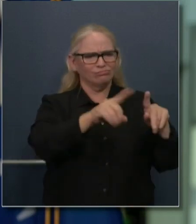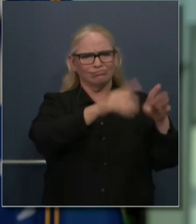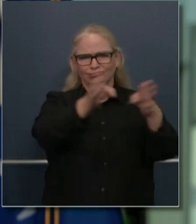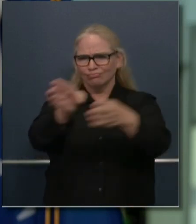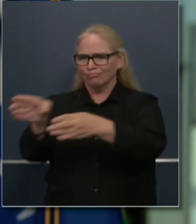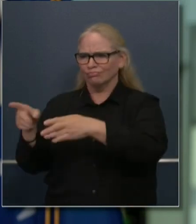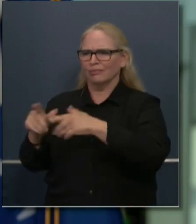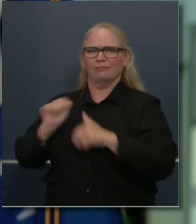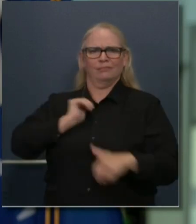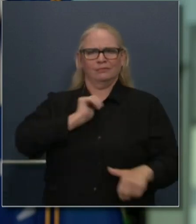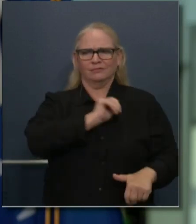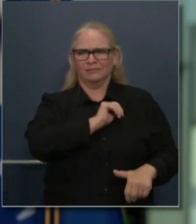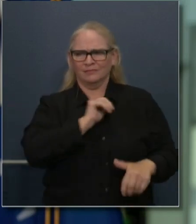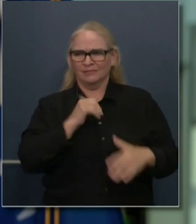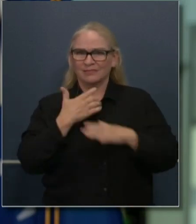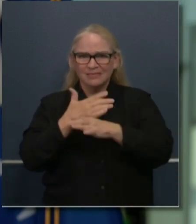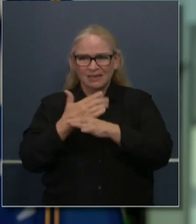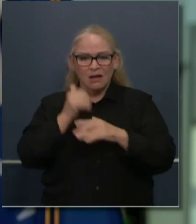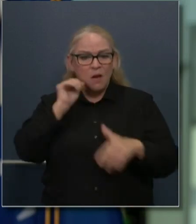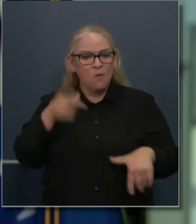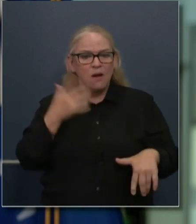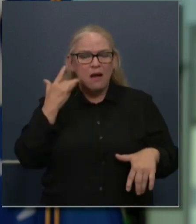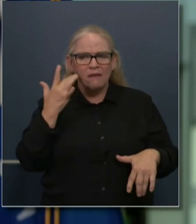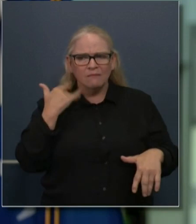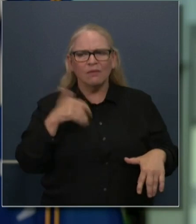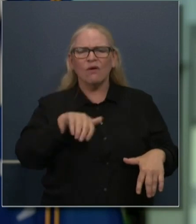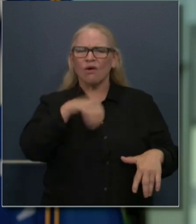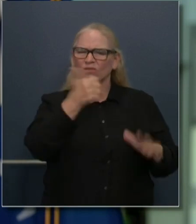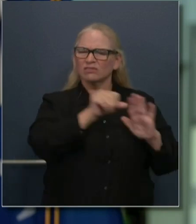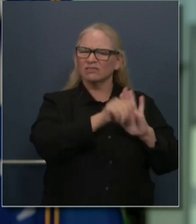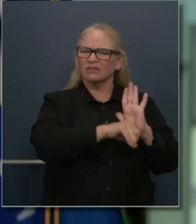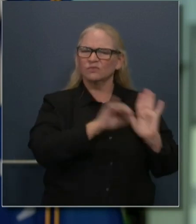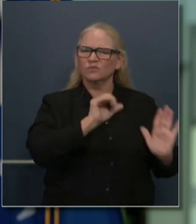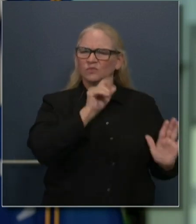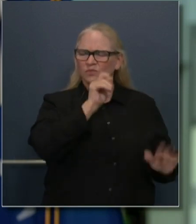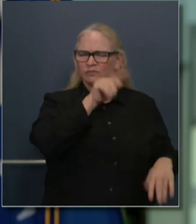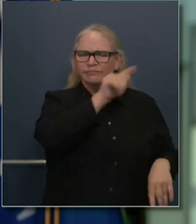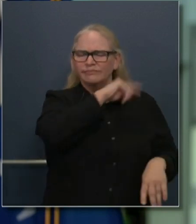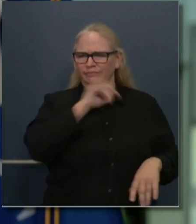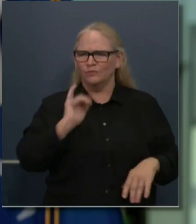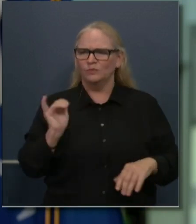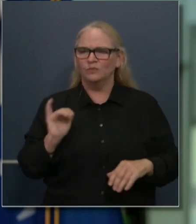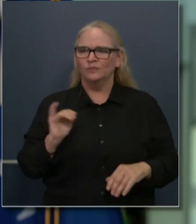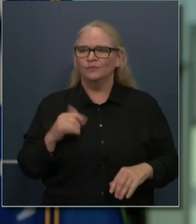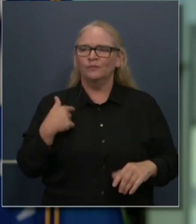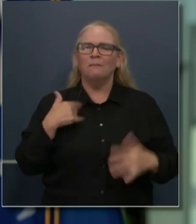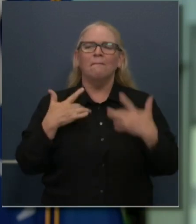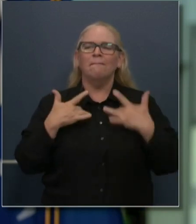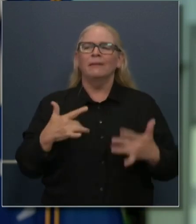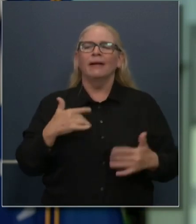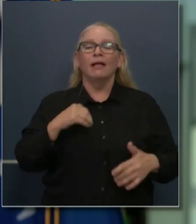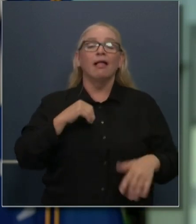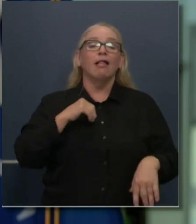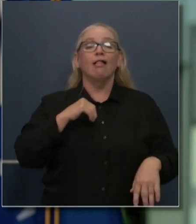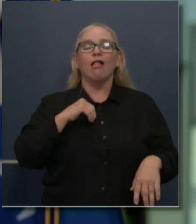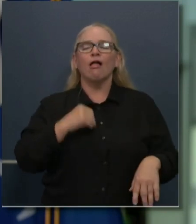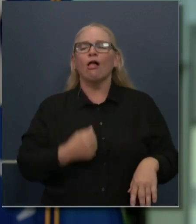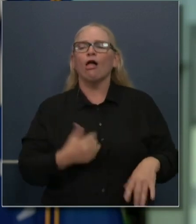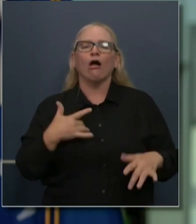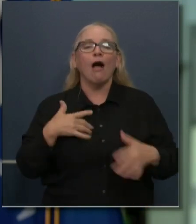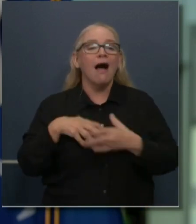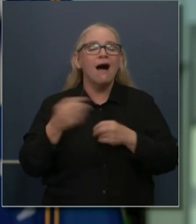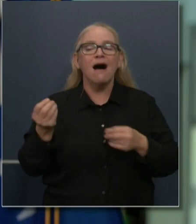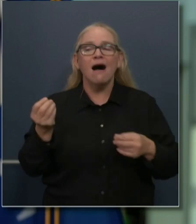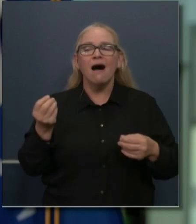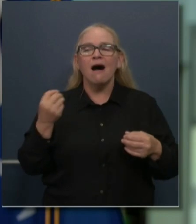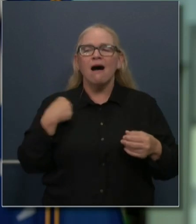across the country, that so often we let our guard down, that we may be mixing outside of our households, either